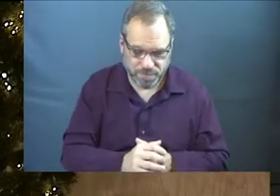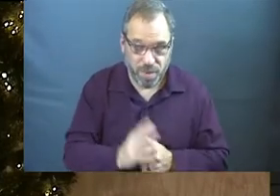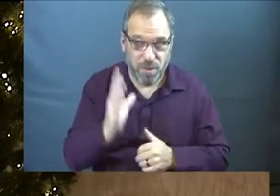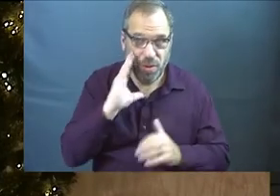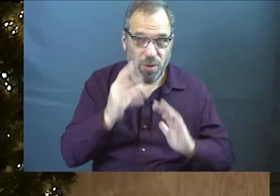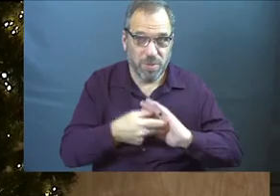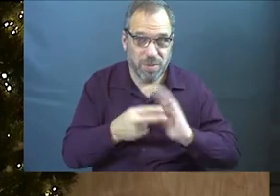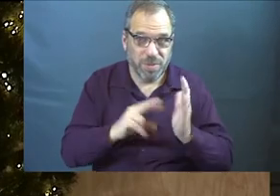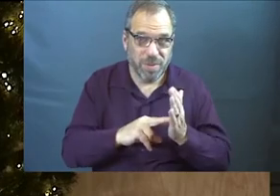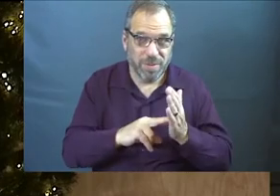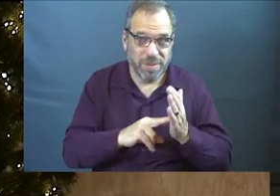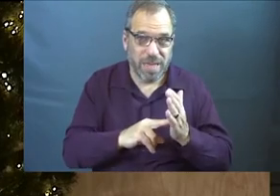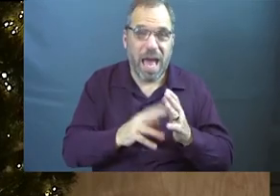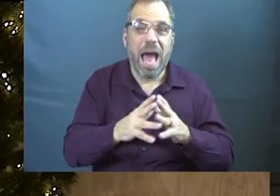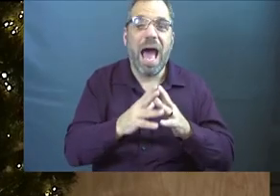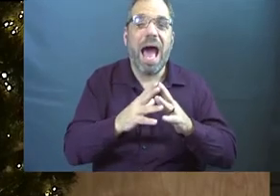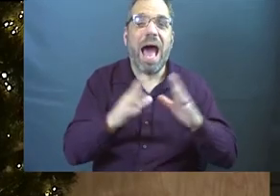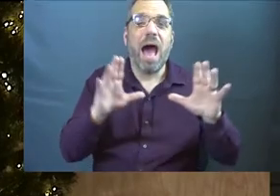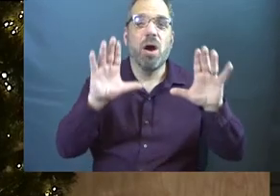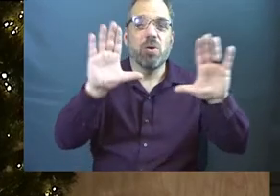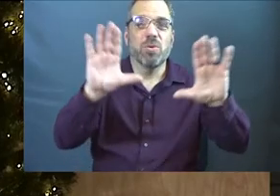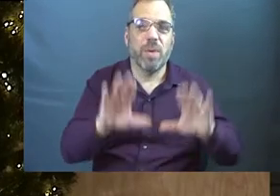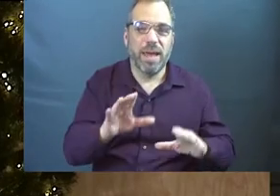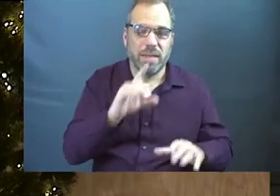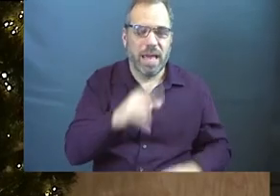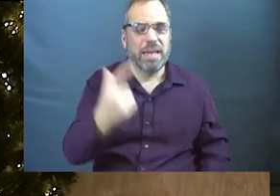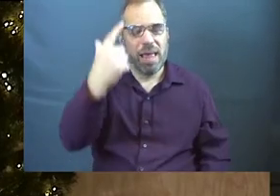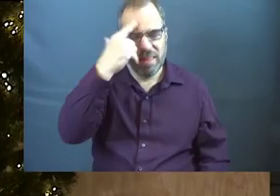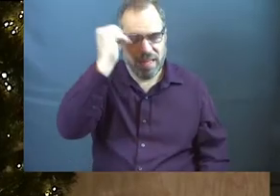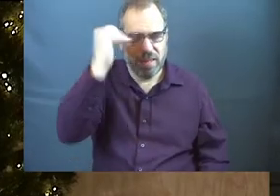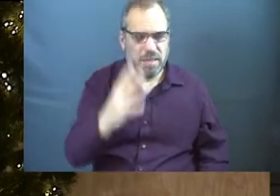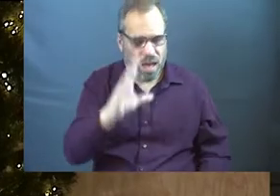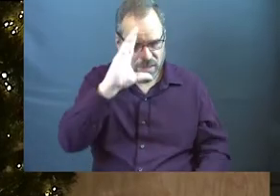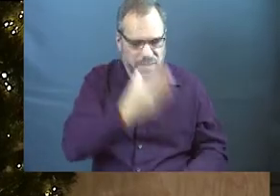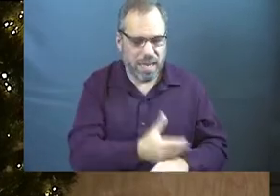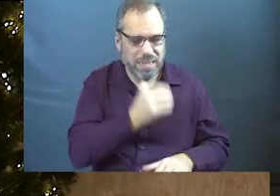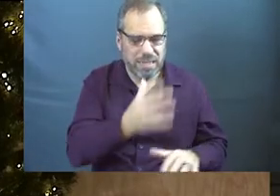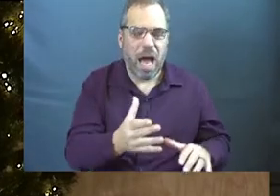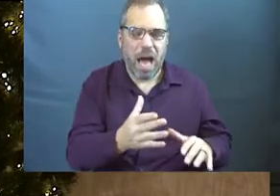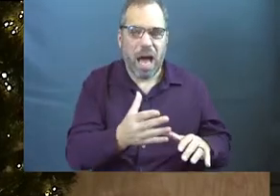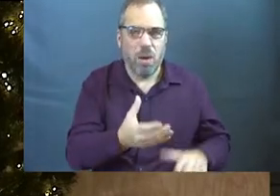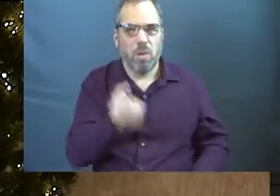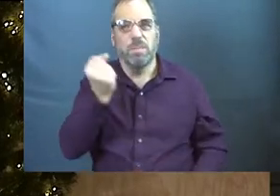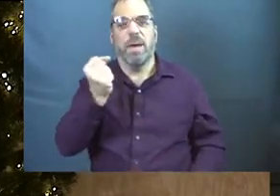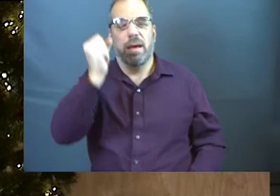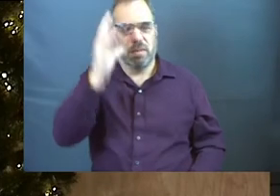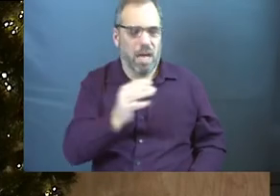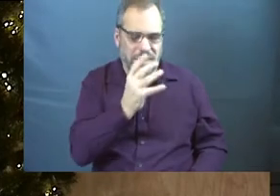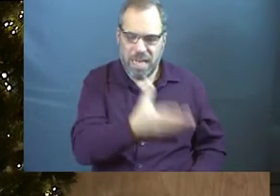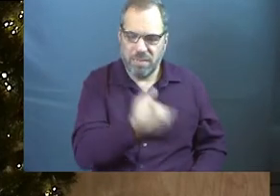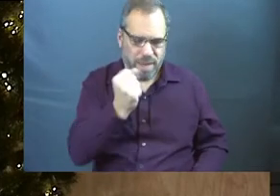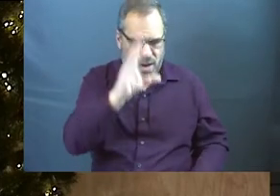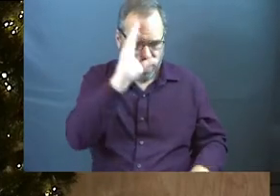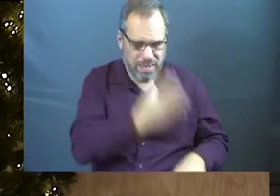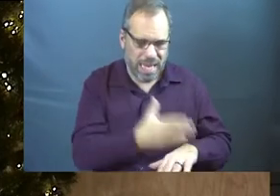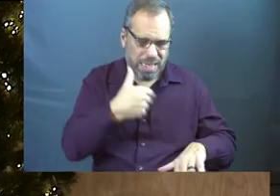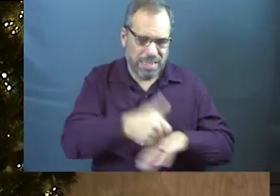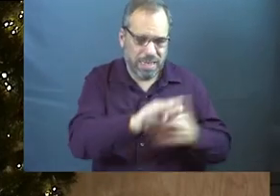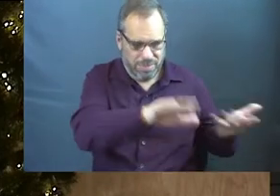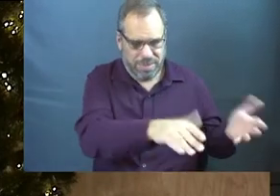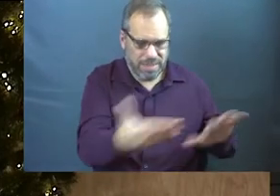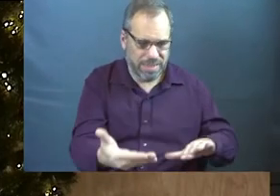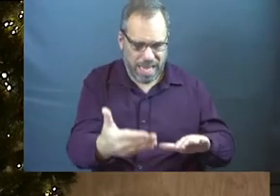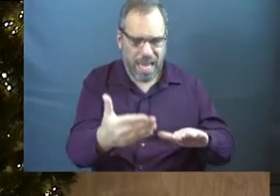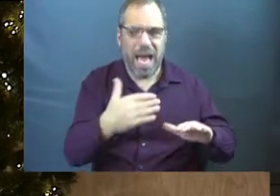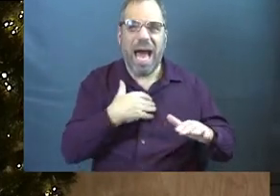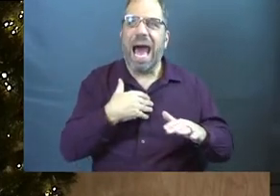you know which one? How great thou art. And when I think that God, his son not sparing, God didn't spare his son, sent him to die,